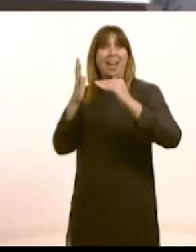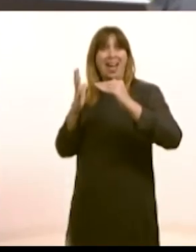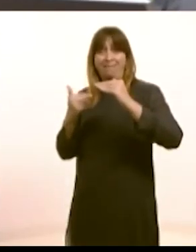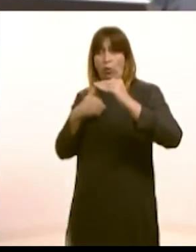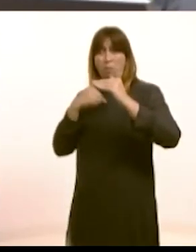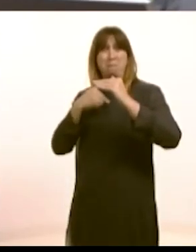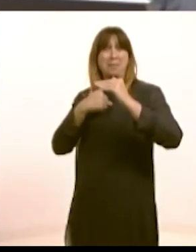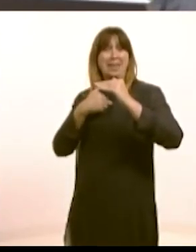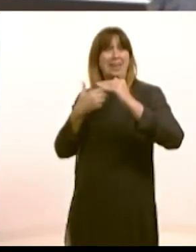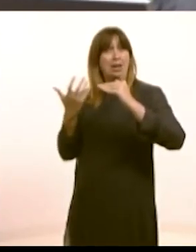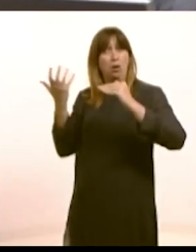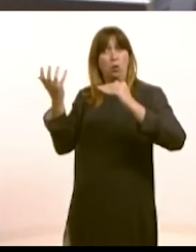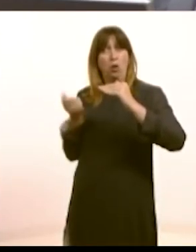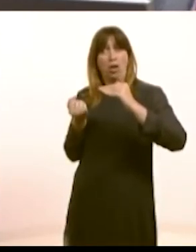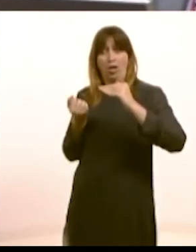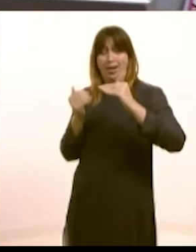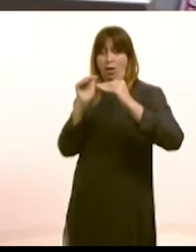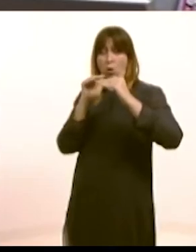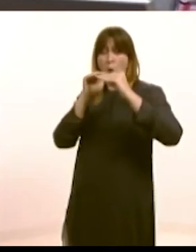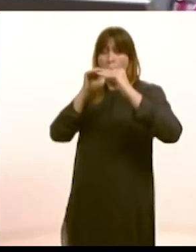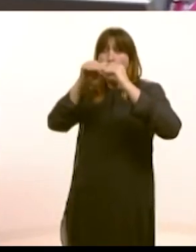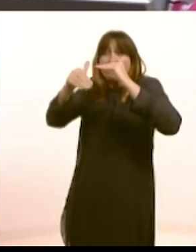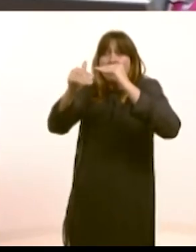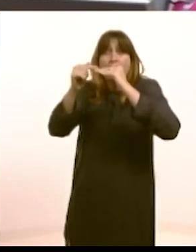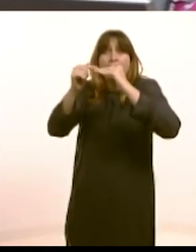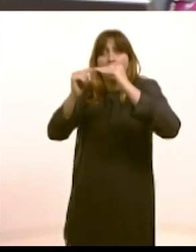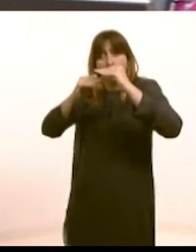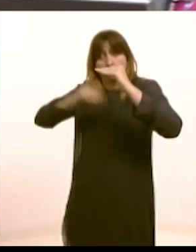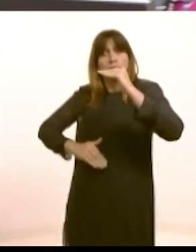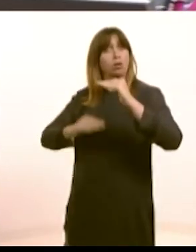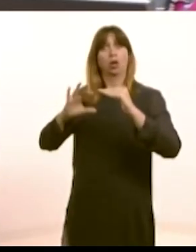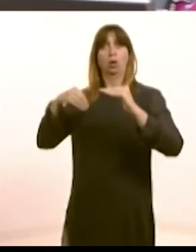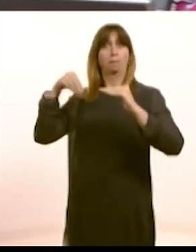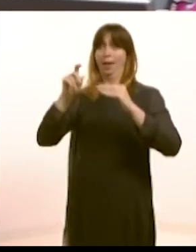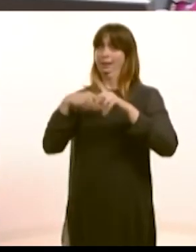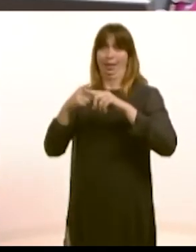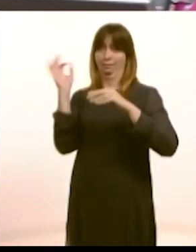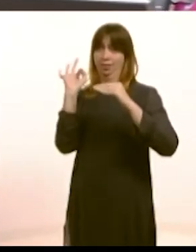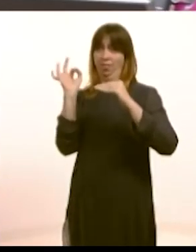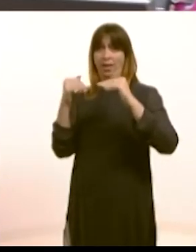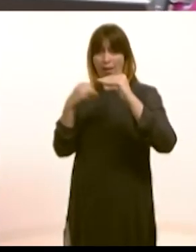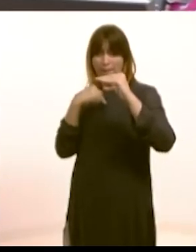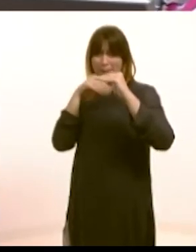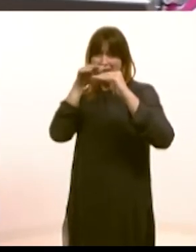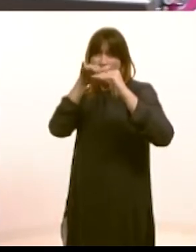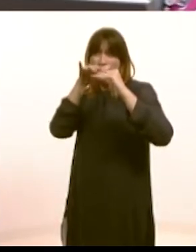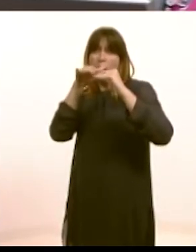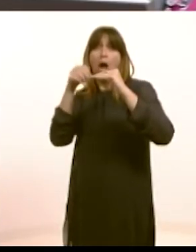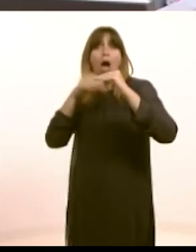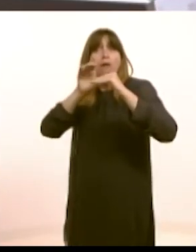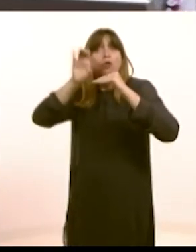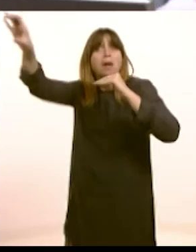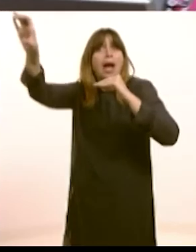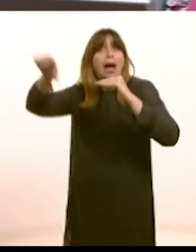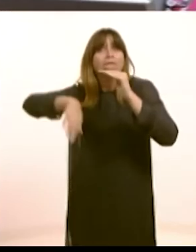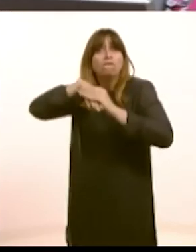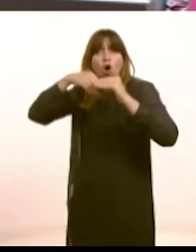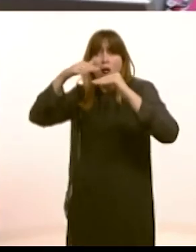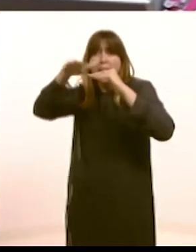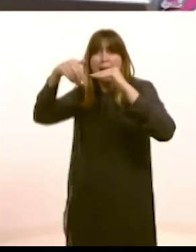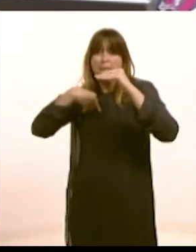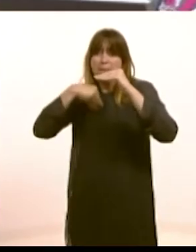pay the full business rates, irrespective of the affordability. Unless these small business owners find